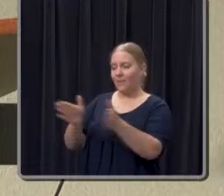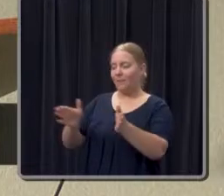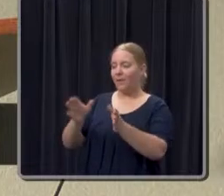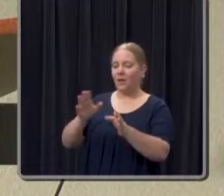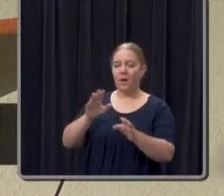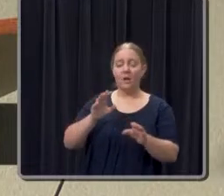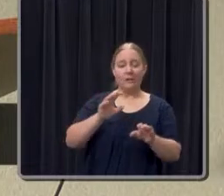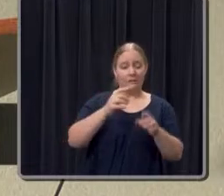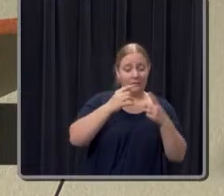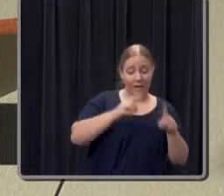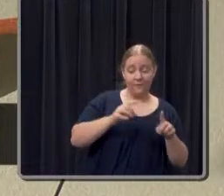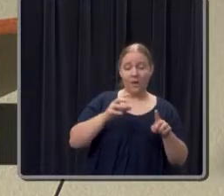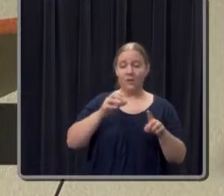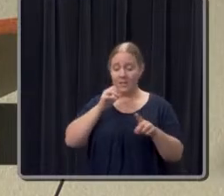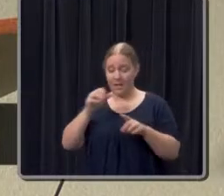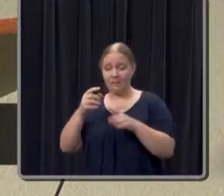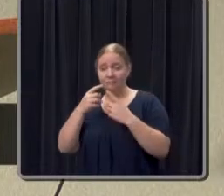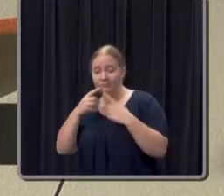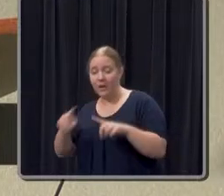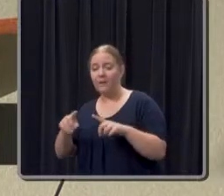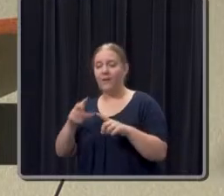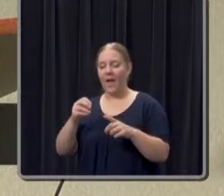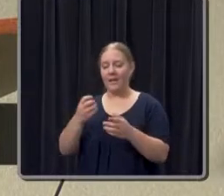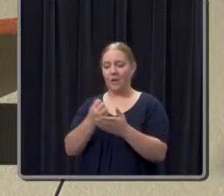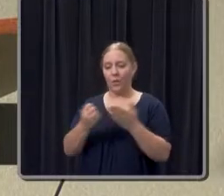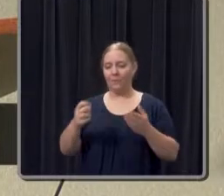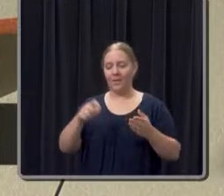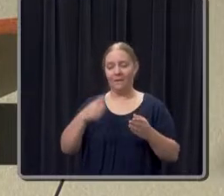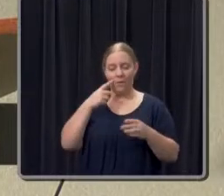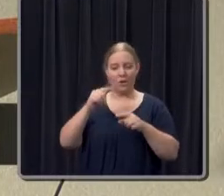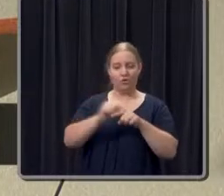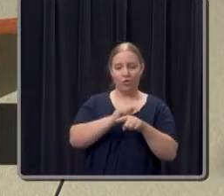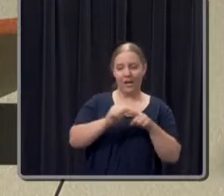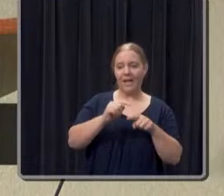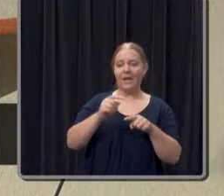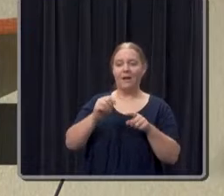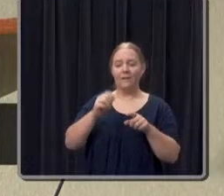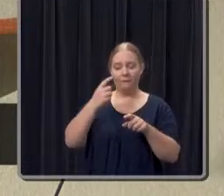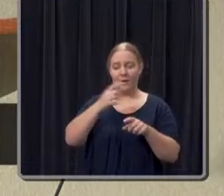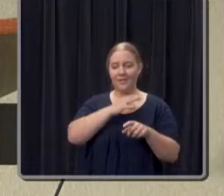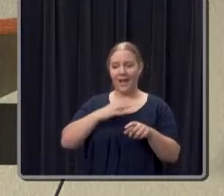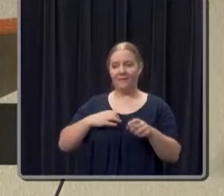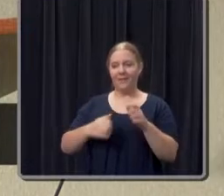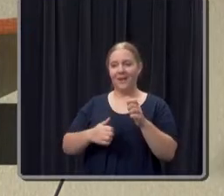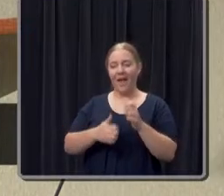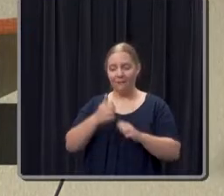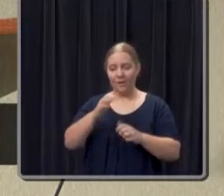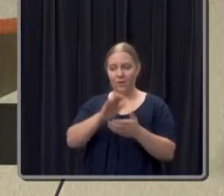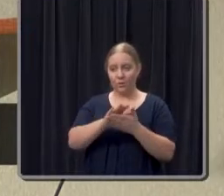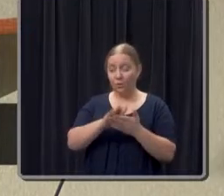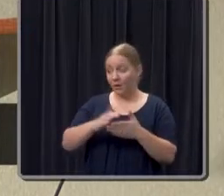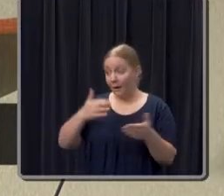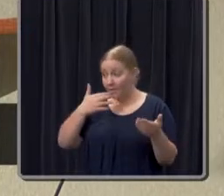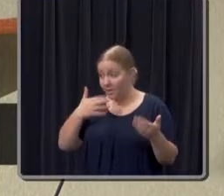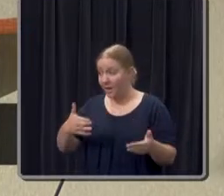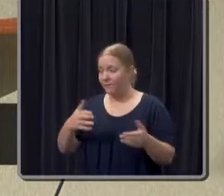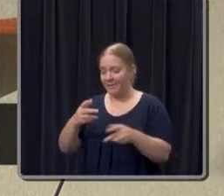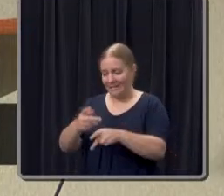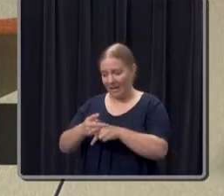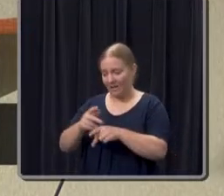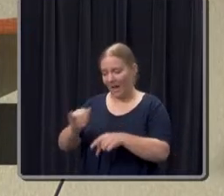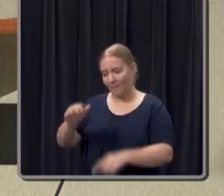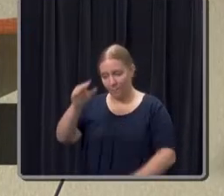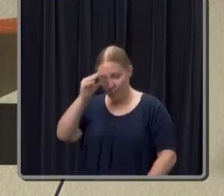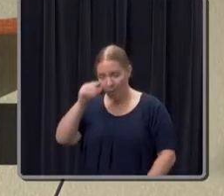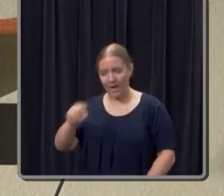planned, and what adjustments in equipment and training are needed for all staff in every school. Thank you for taking care of that